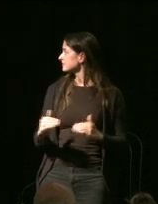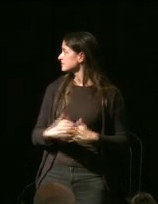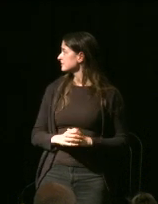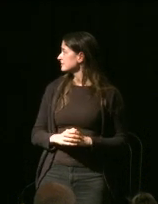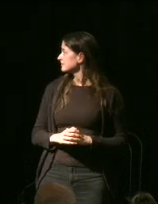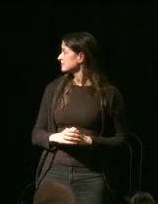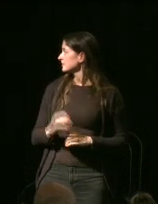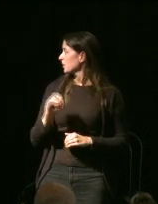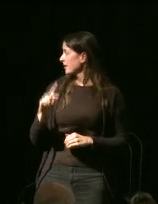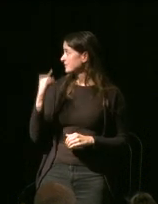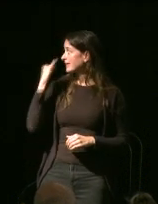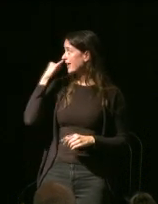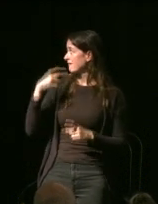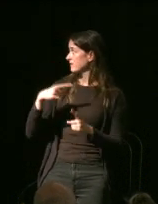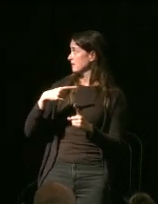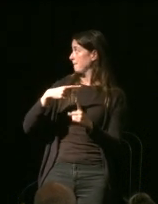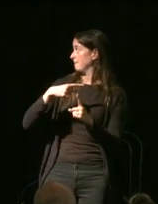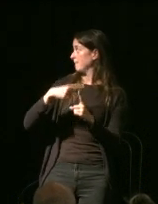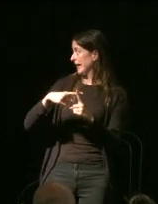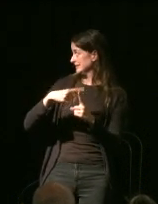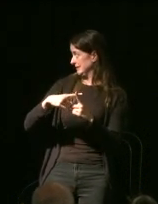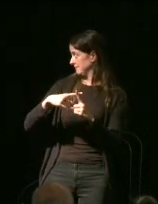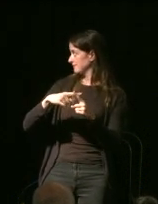2 copies of the USH2A gene.